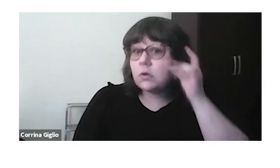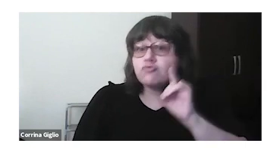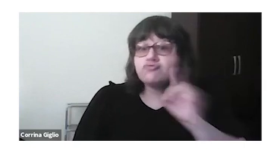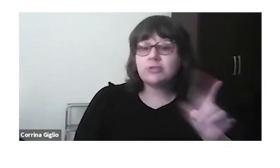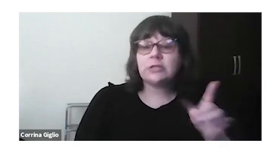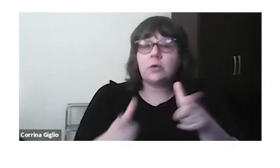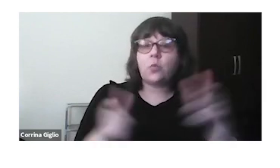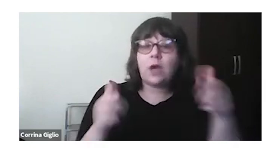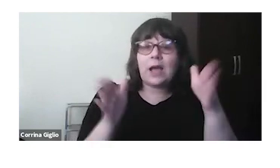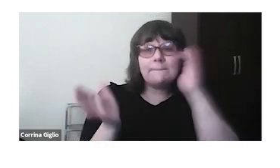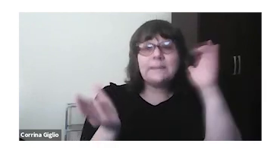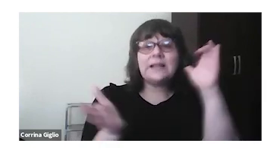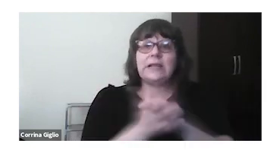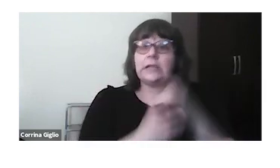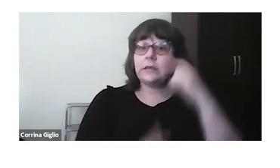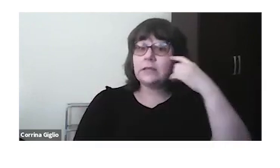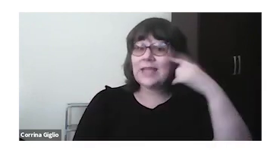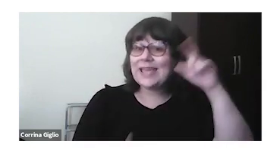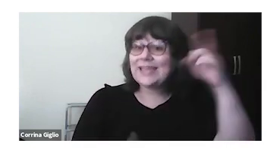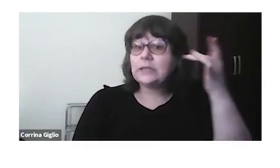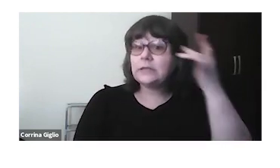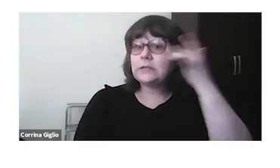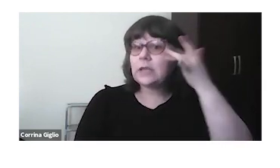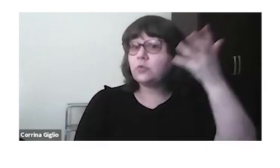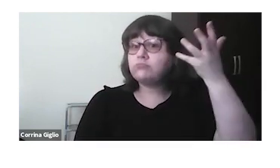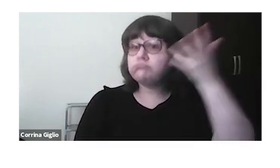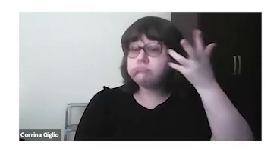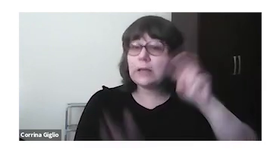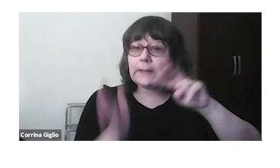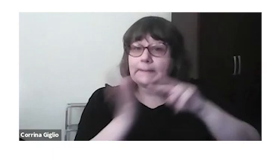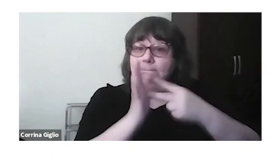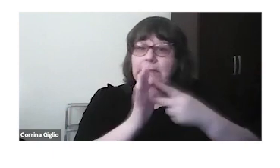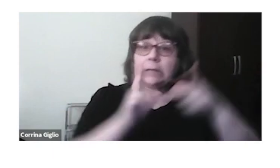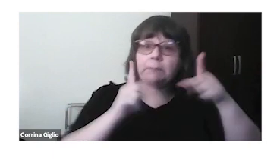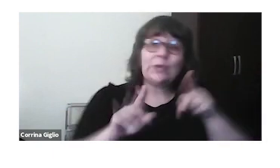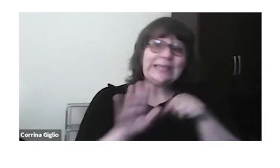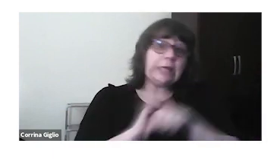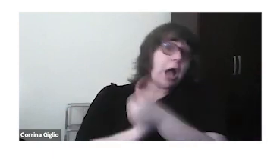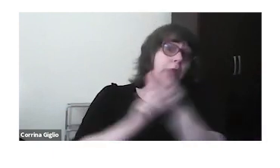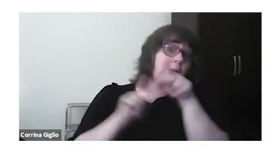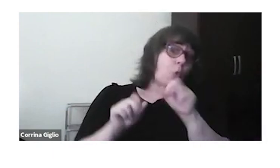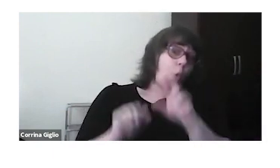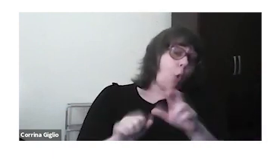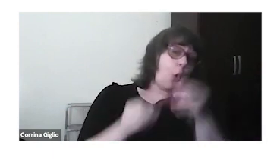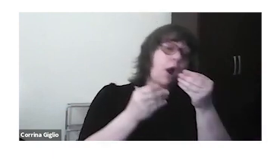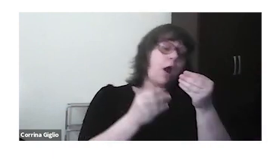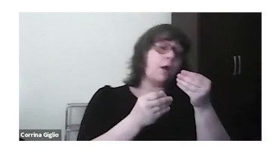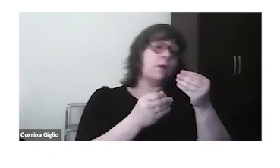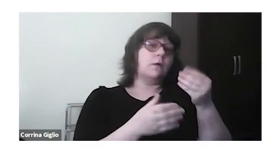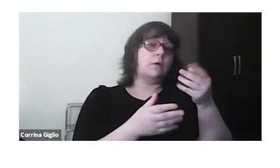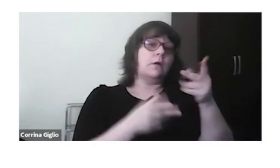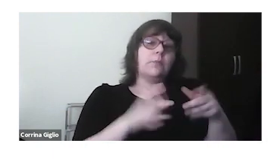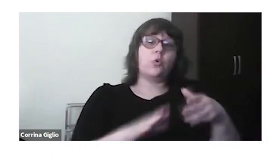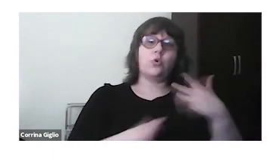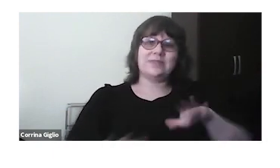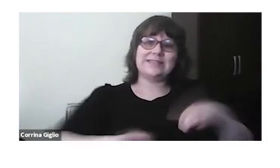believed that the meaning behind a teardrop tattoo, for those who don't know, was that a person had killed another person, lost a loved one, or had been raped